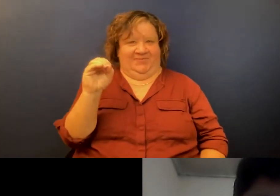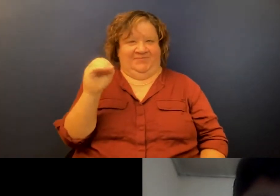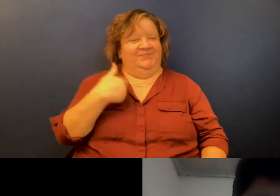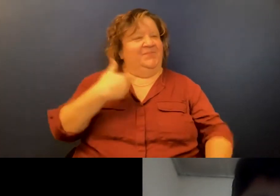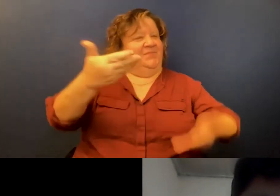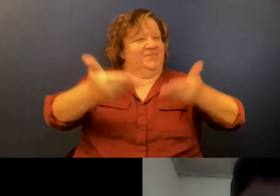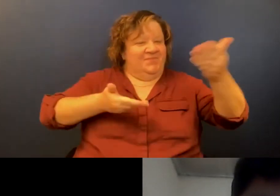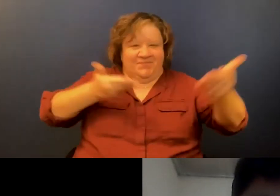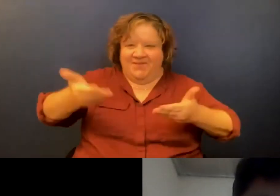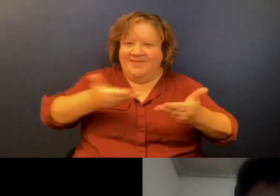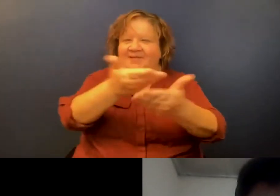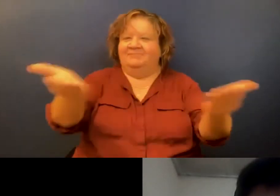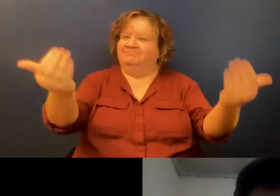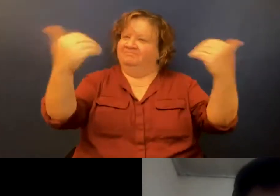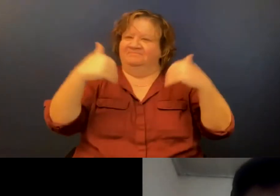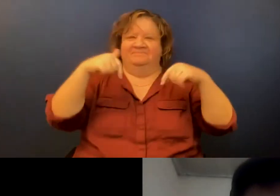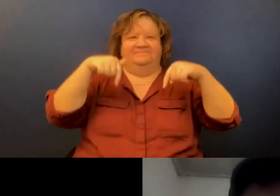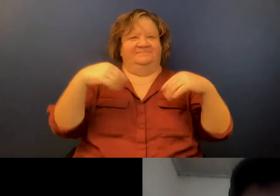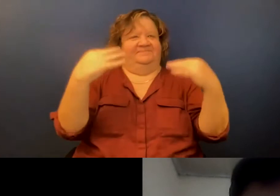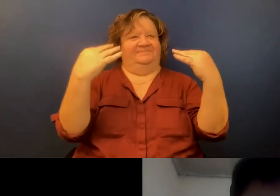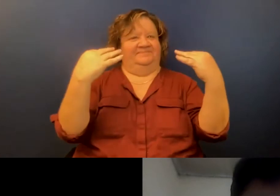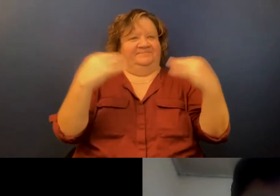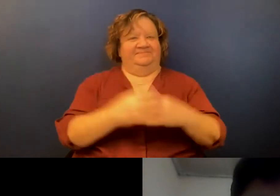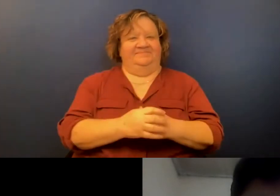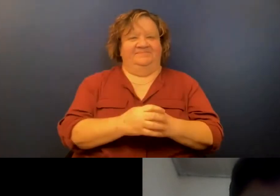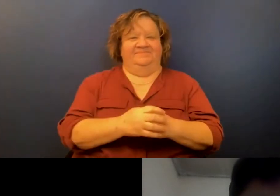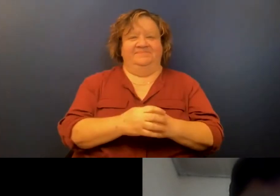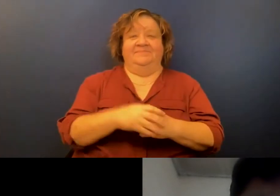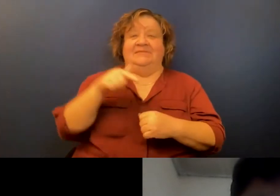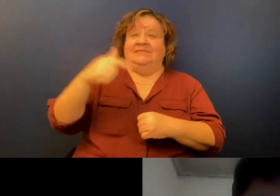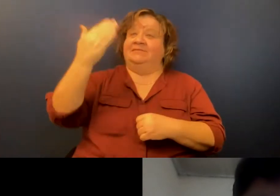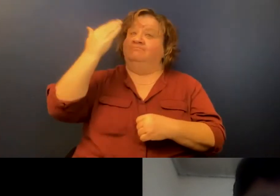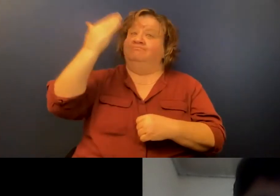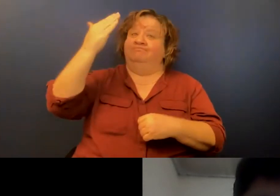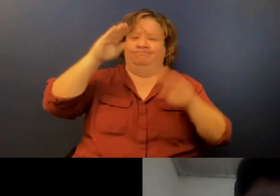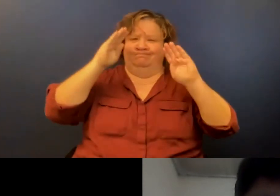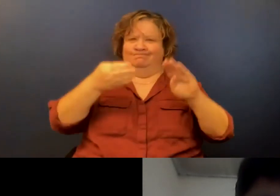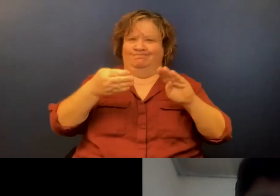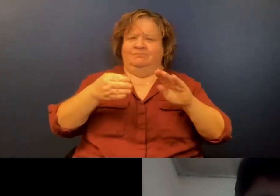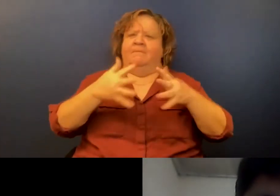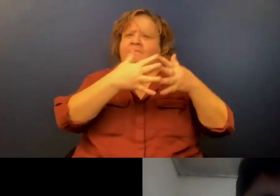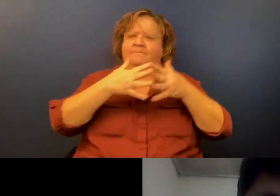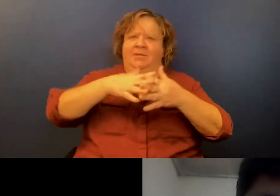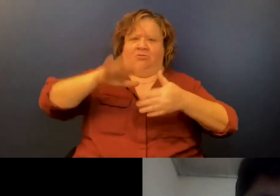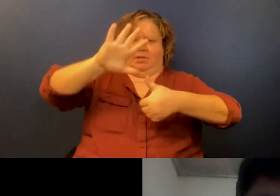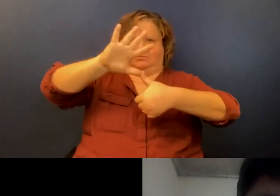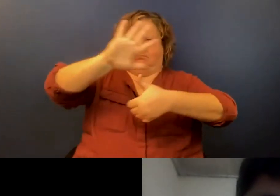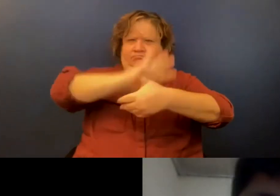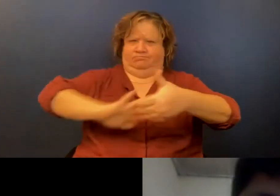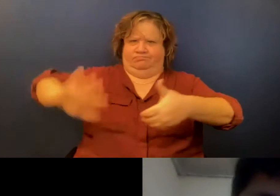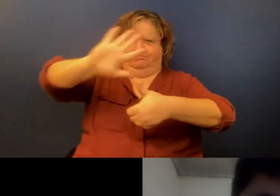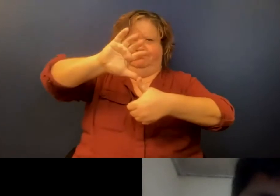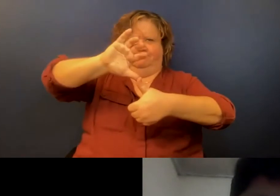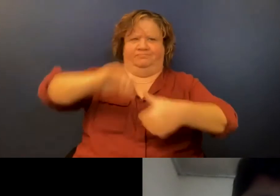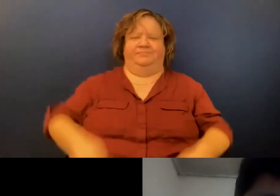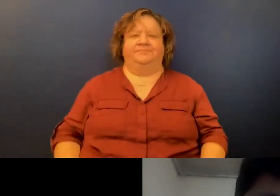This is the session dedicated to the Americas region, and it's even a great honor to say hello